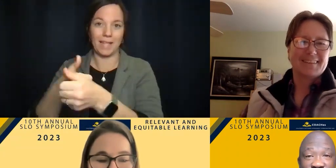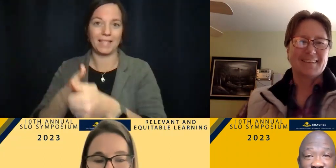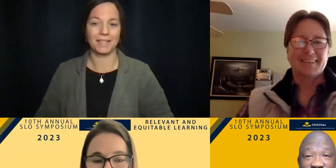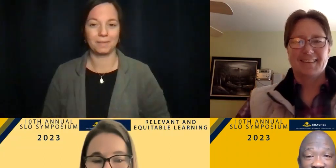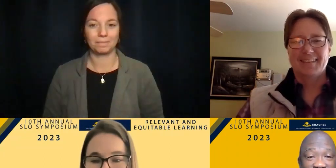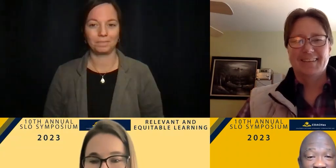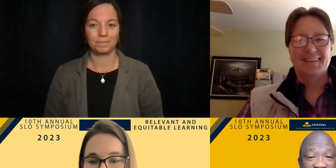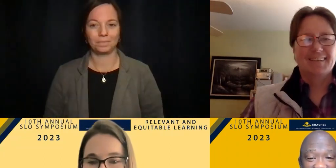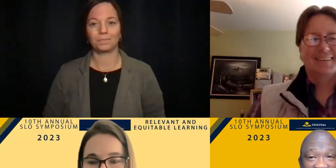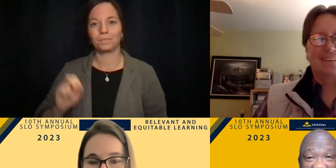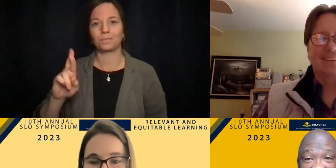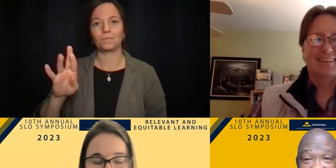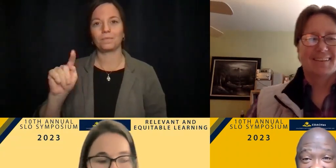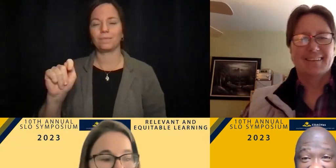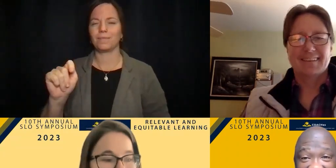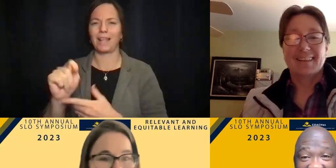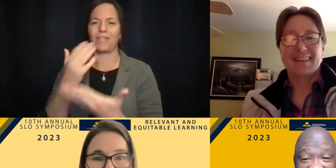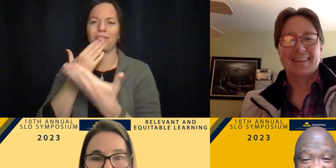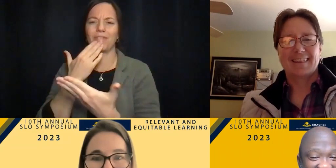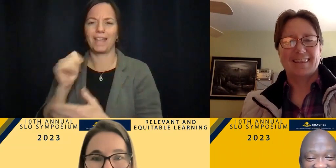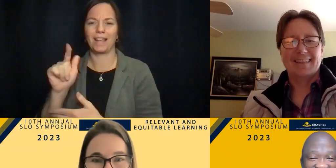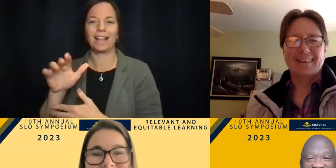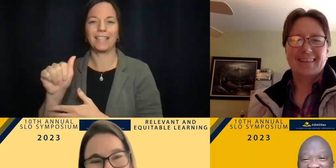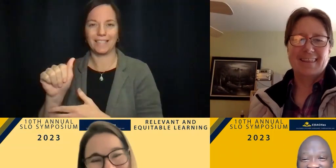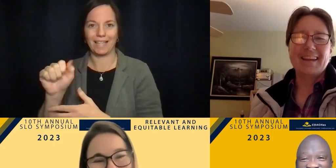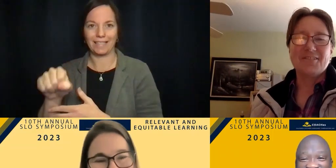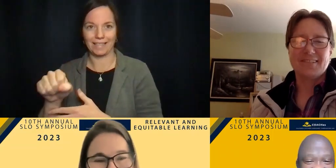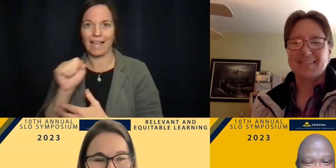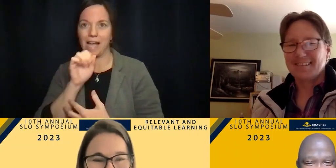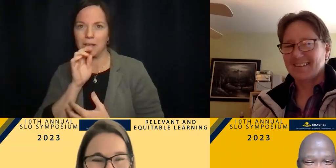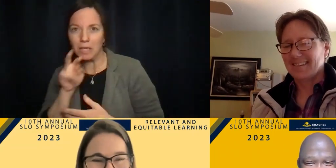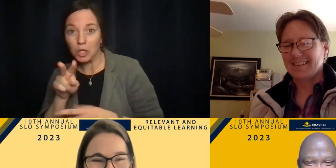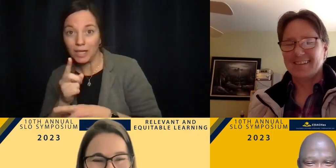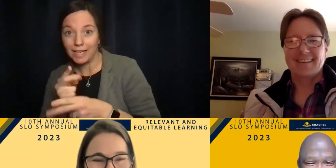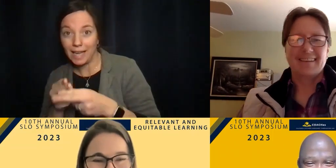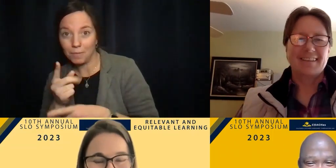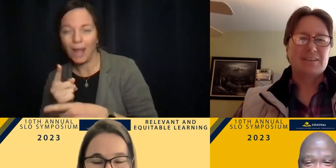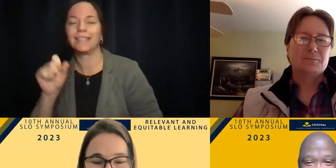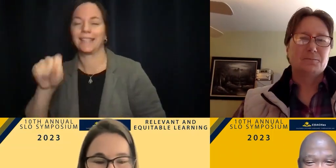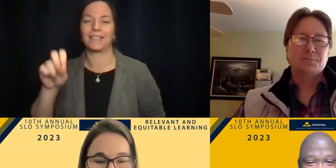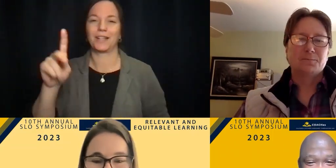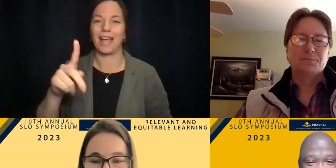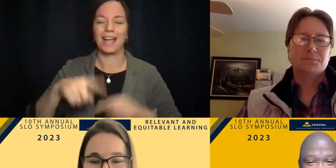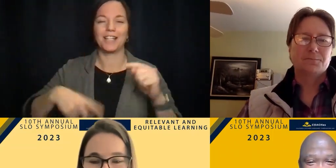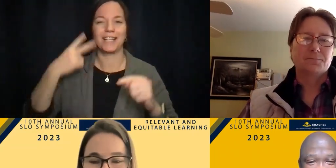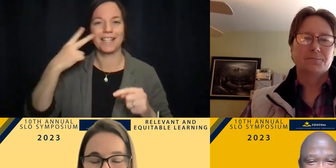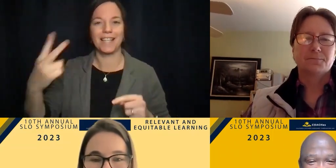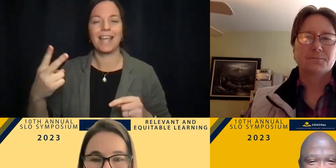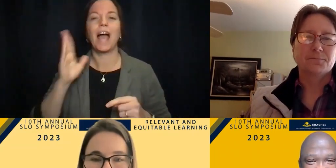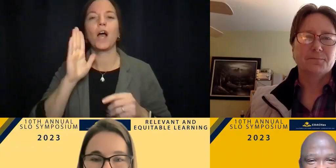All right. Thank you, Alicia. I'm sorry. Yeah, Alicia. I can't Thank see. Let me